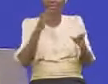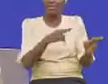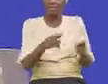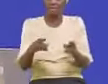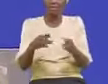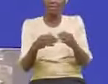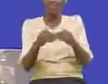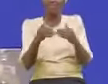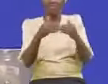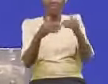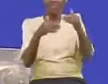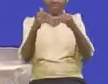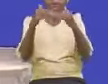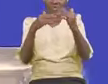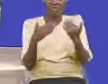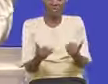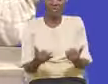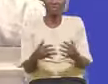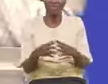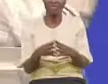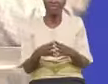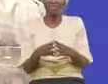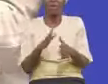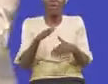E pon anare ochivo.